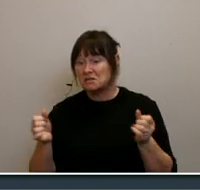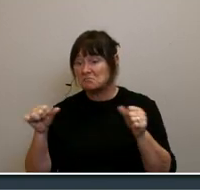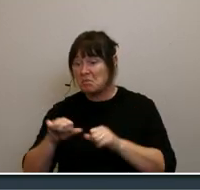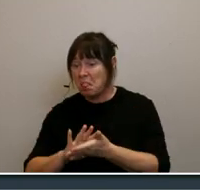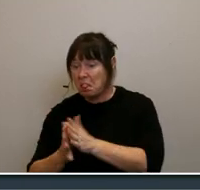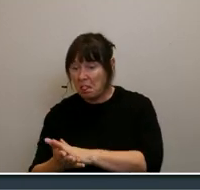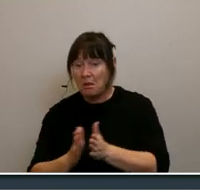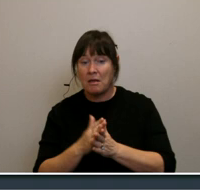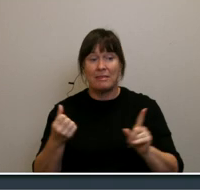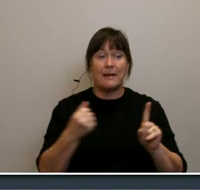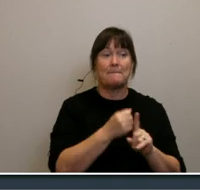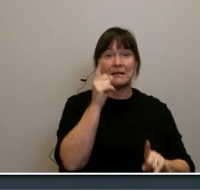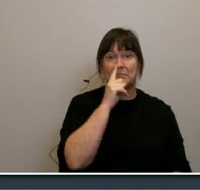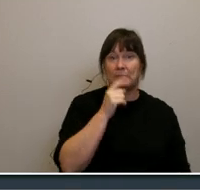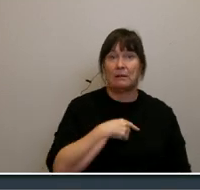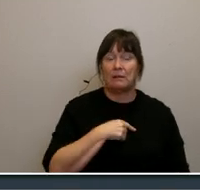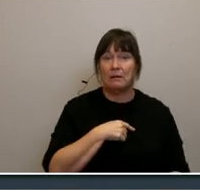wealth, economic wealth,